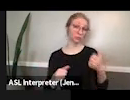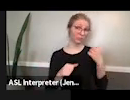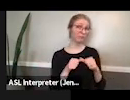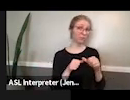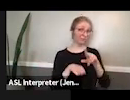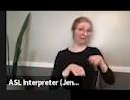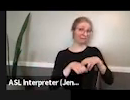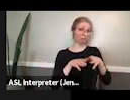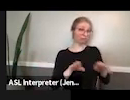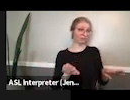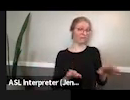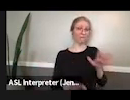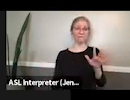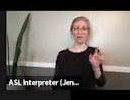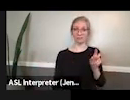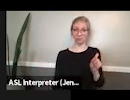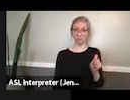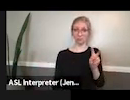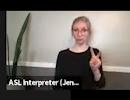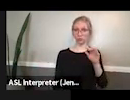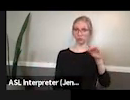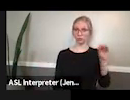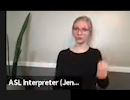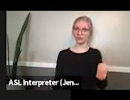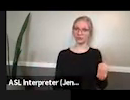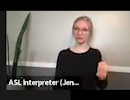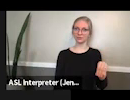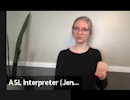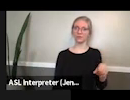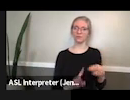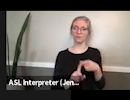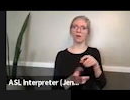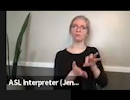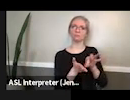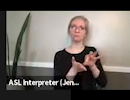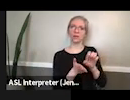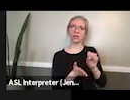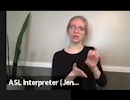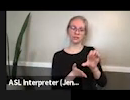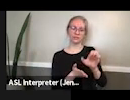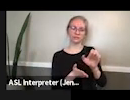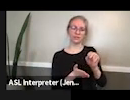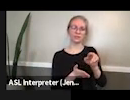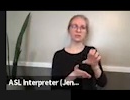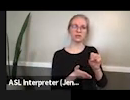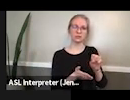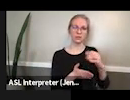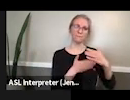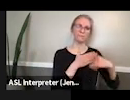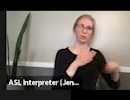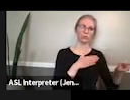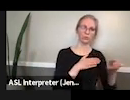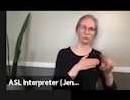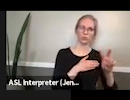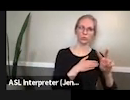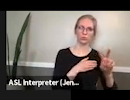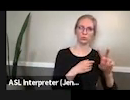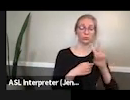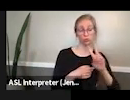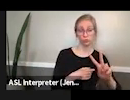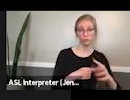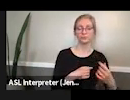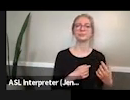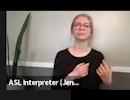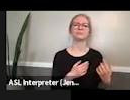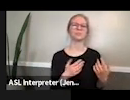nationally, 5.2% of the full census count was birth to 2. What do you think's going on in Indiana? And for those